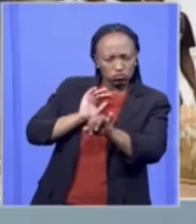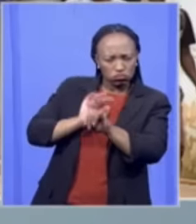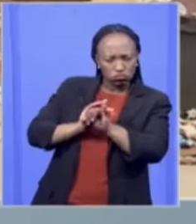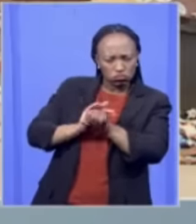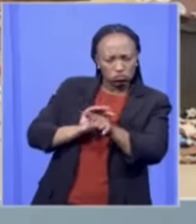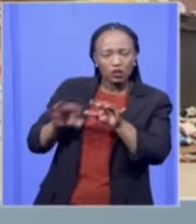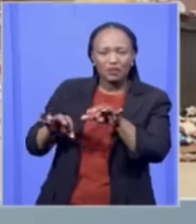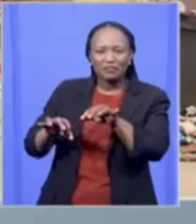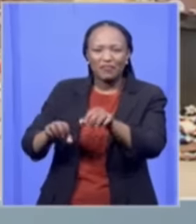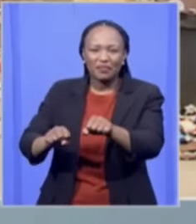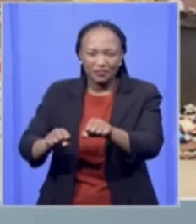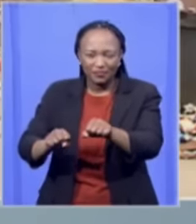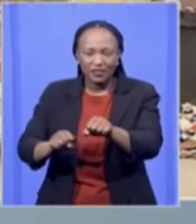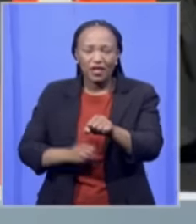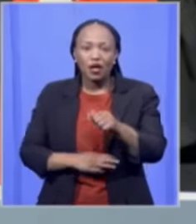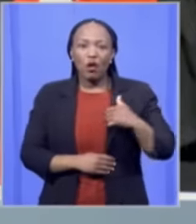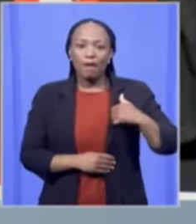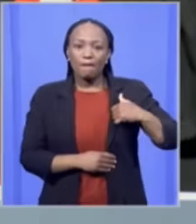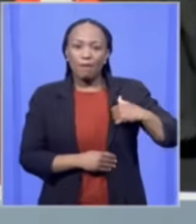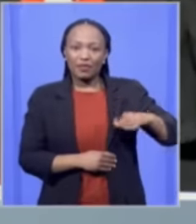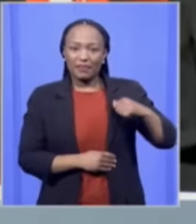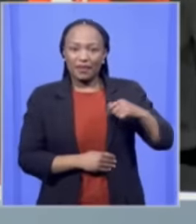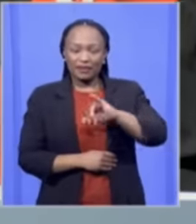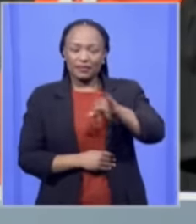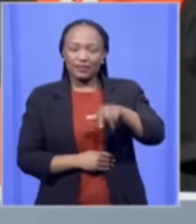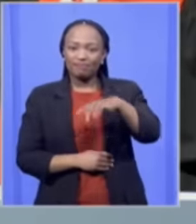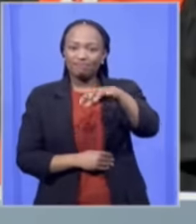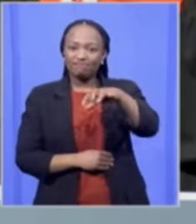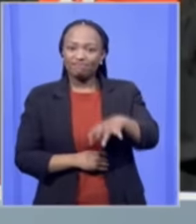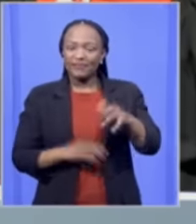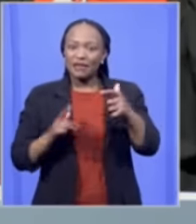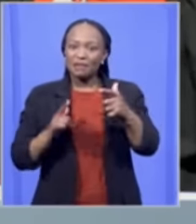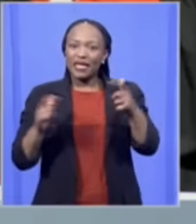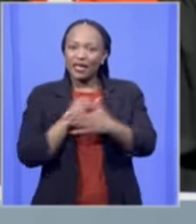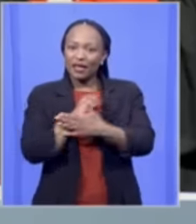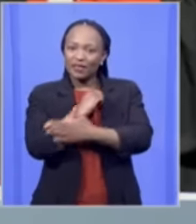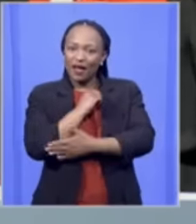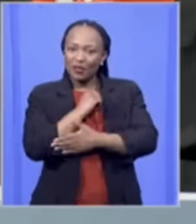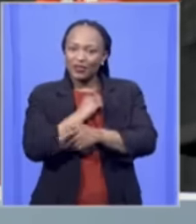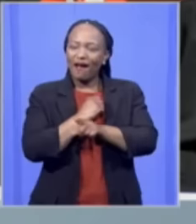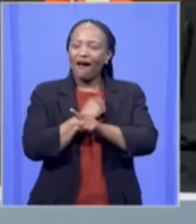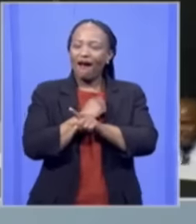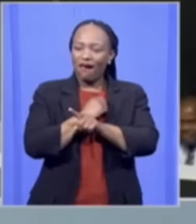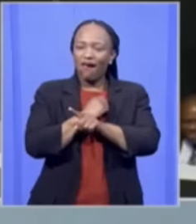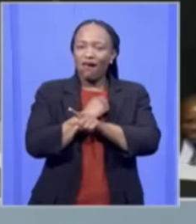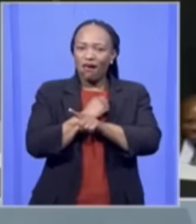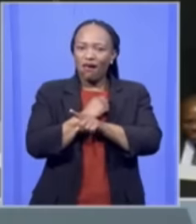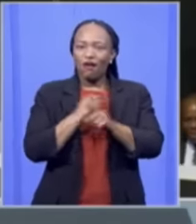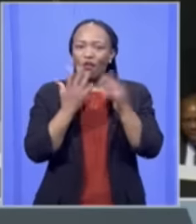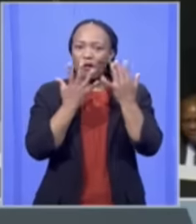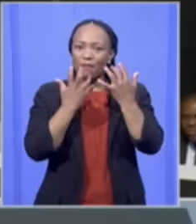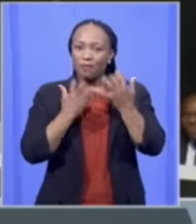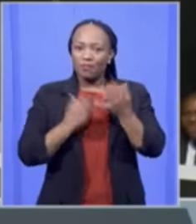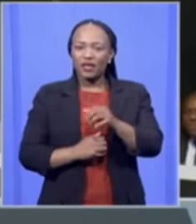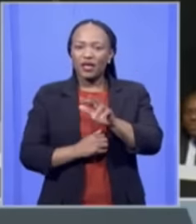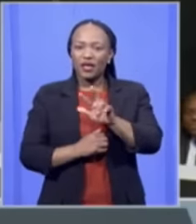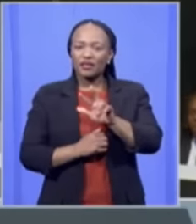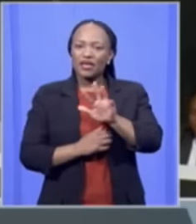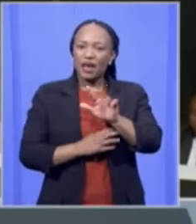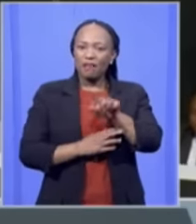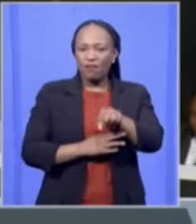for a municipality in the country. So that's influence. It has the biggest budget, 89.4, which is